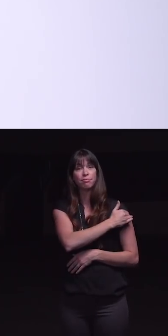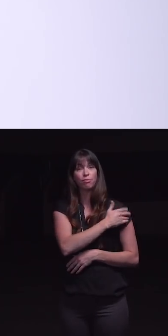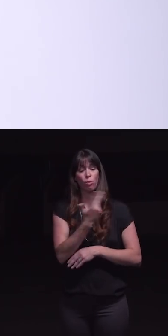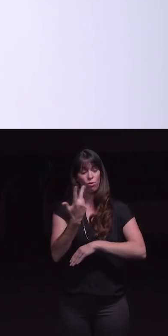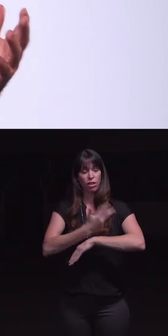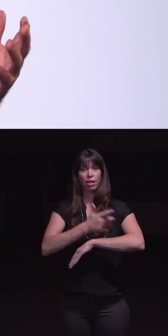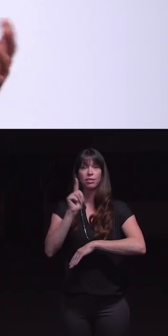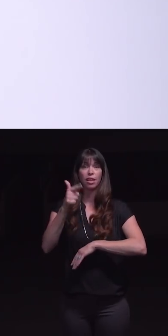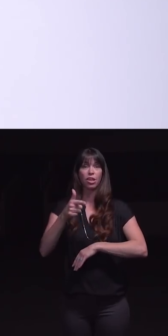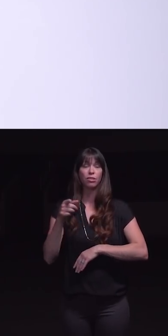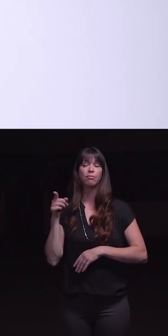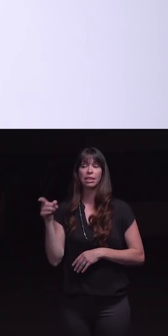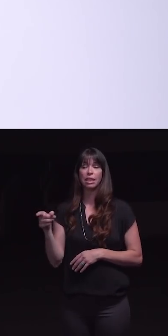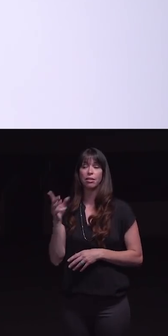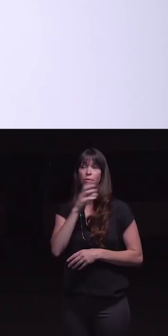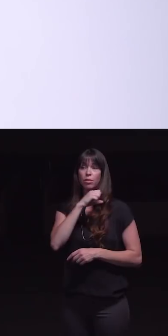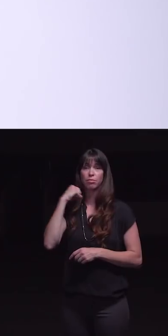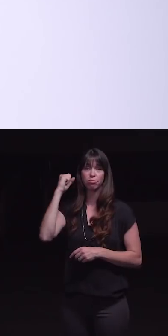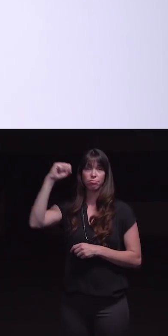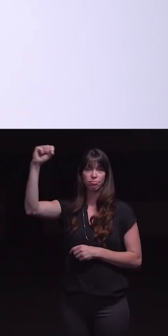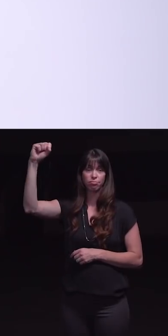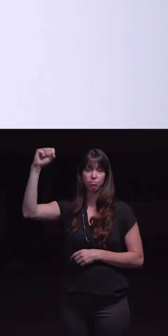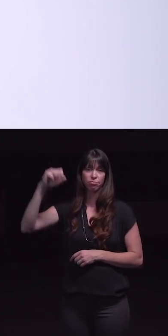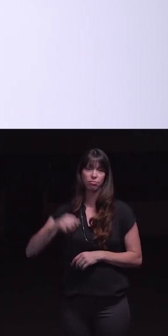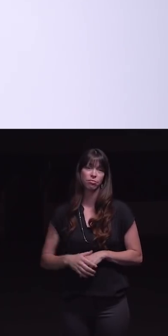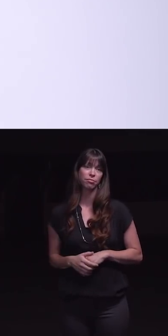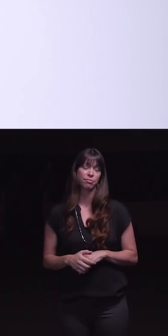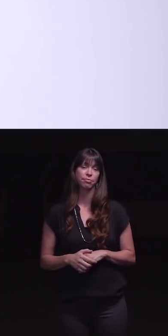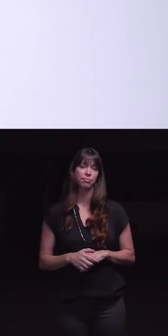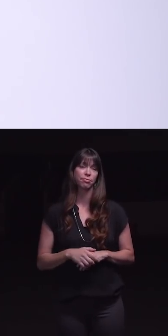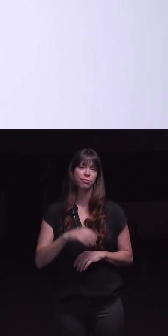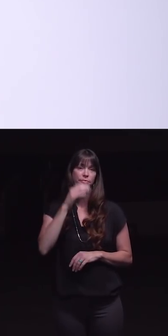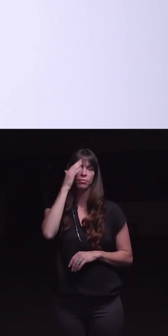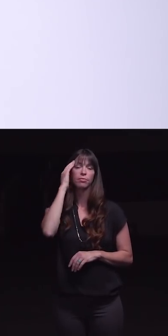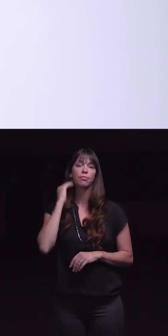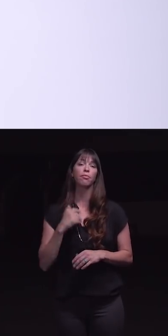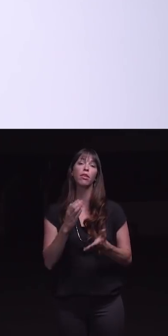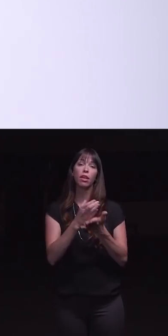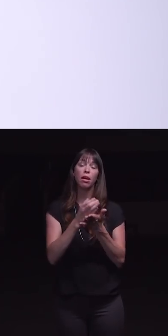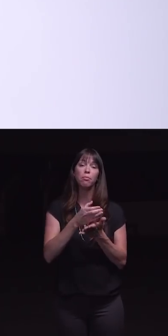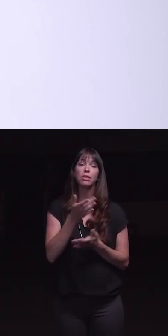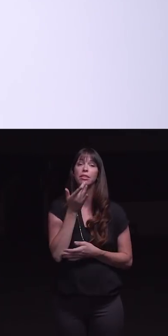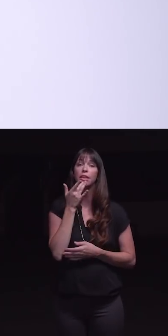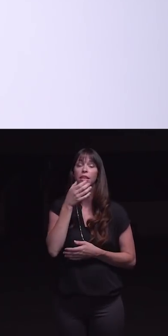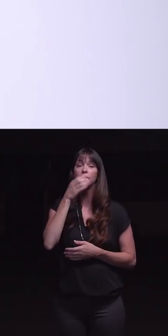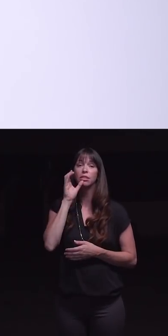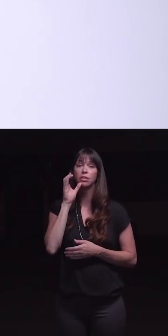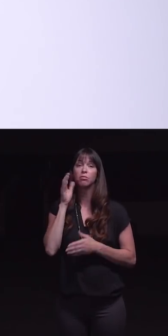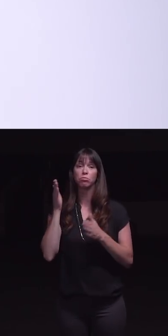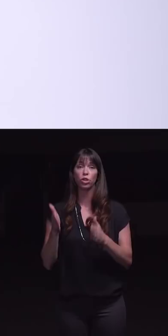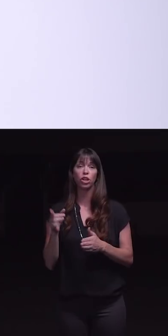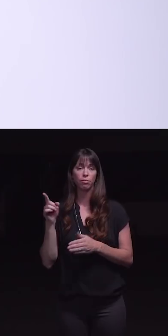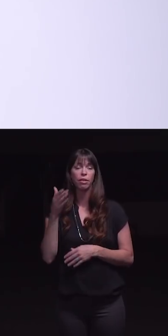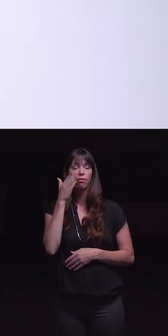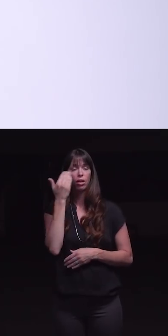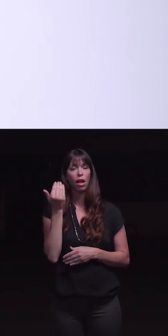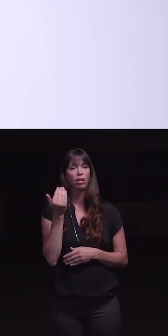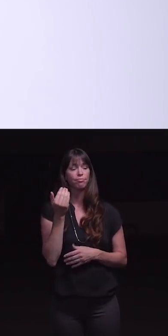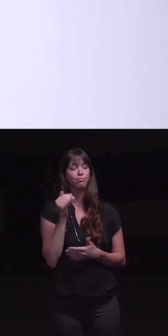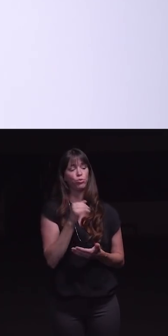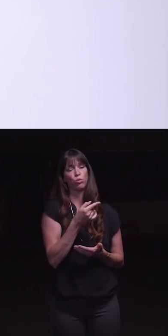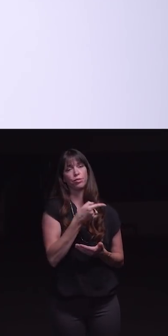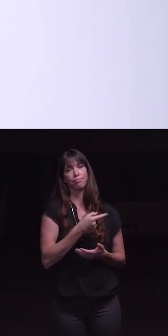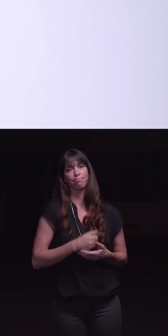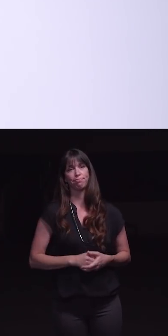And 3 days later, sure enough, he was hanged. And the cupbearer forgot all about Joseph in the